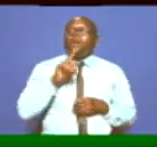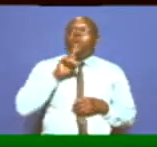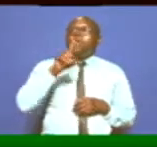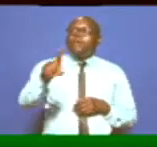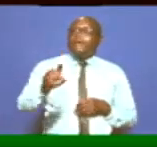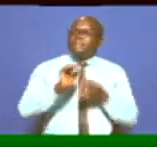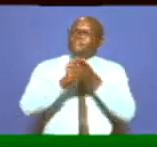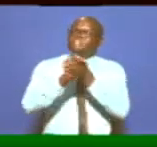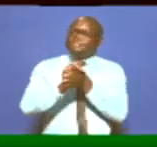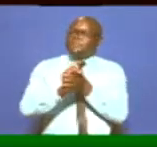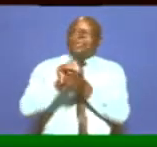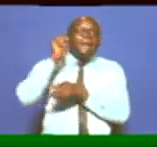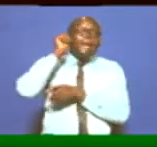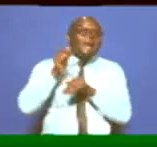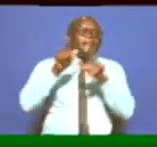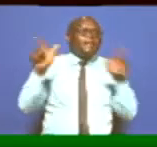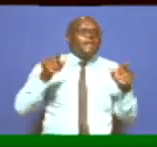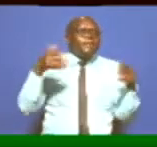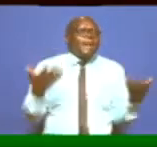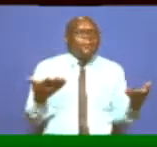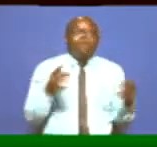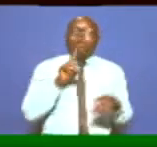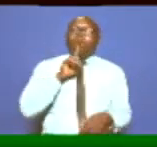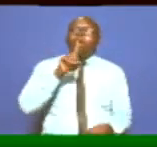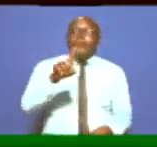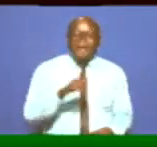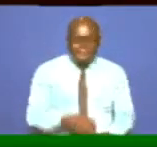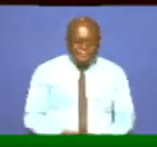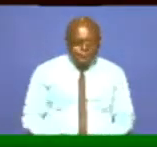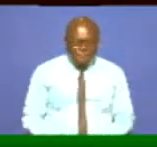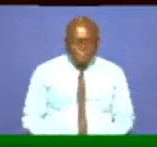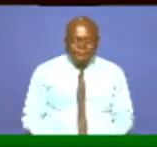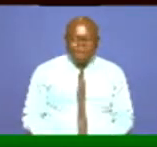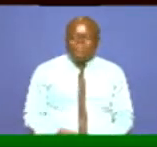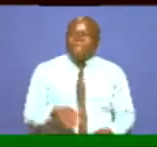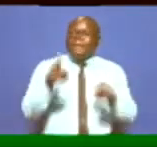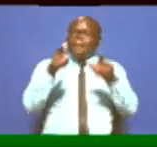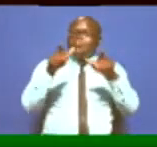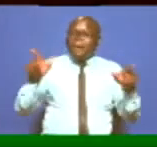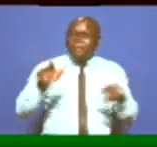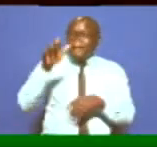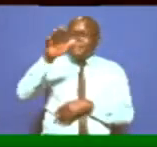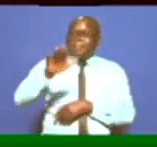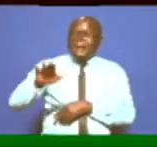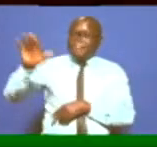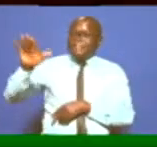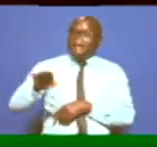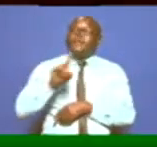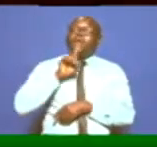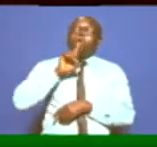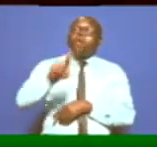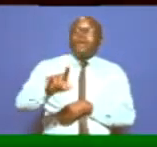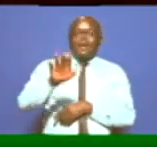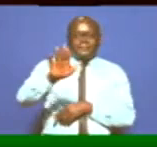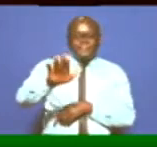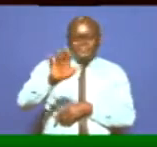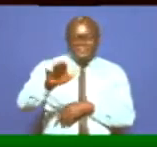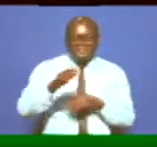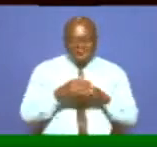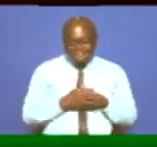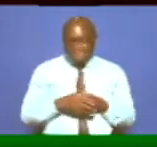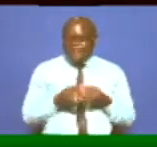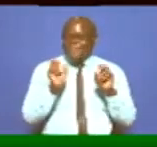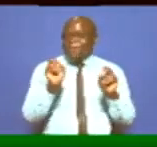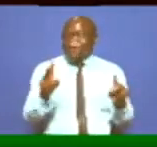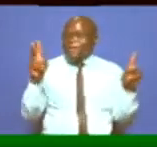Order. Yeah. Order, Honorable Kutui. Parliamentary language. Oh. Order. Okay. I